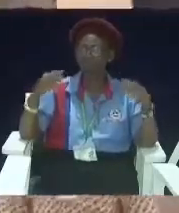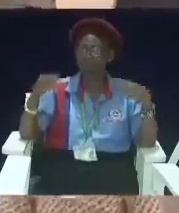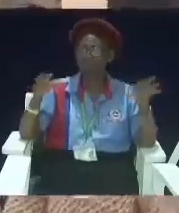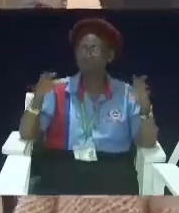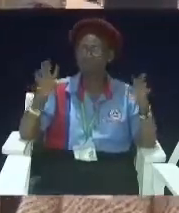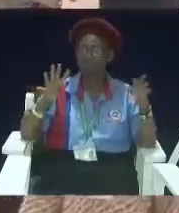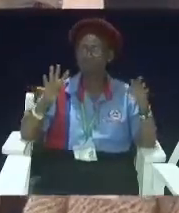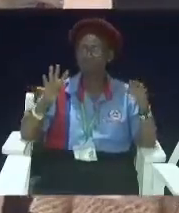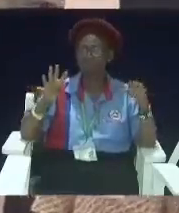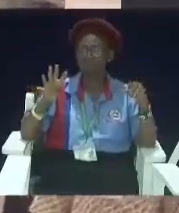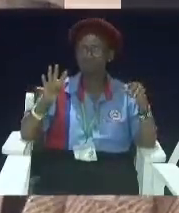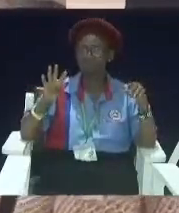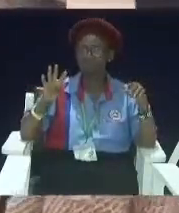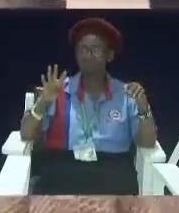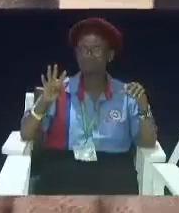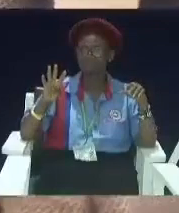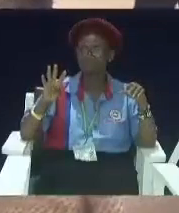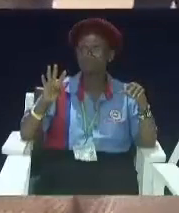Four.